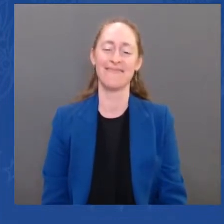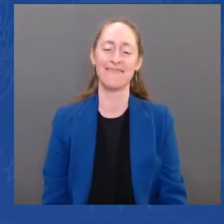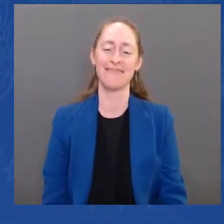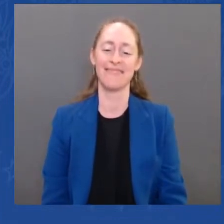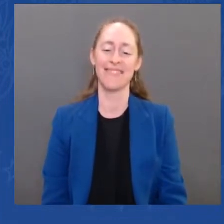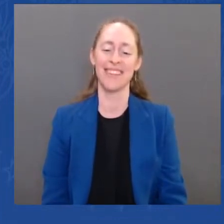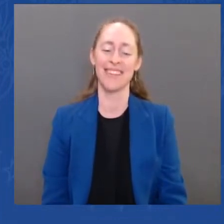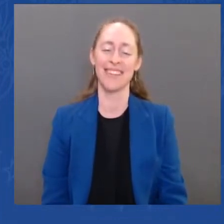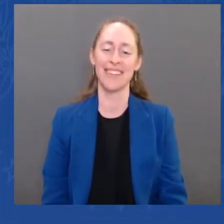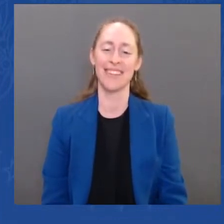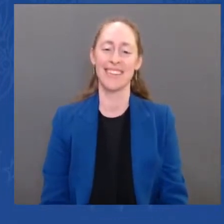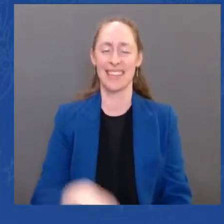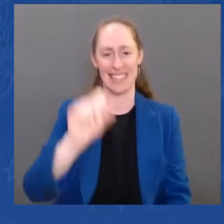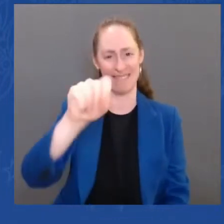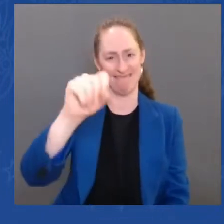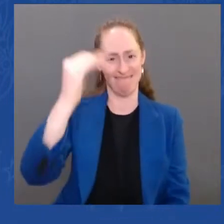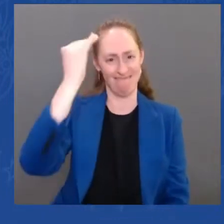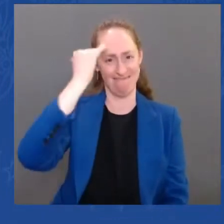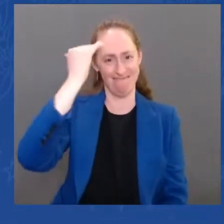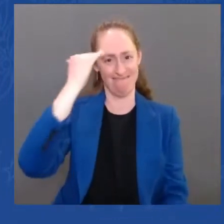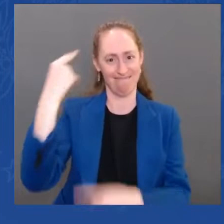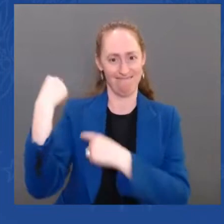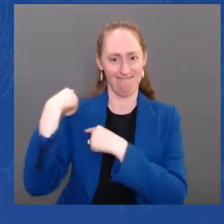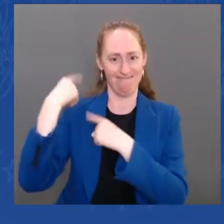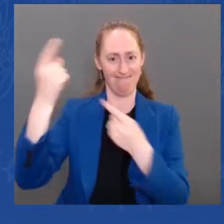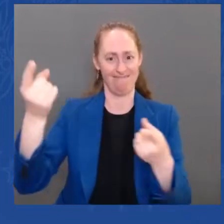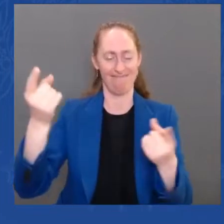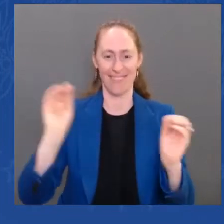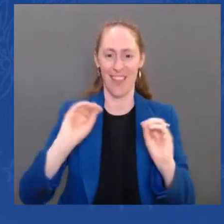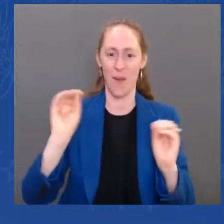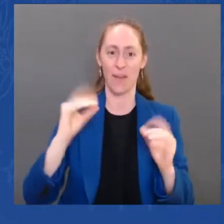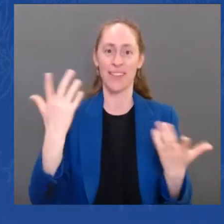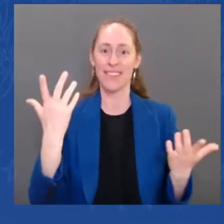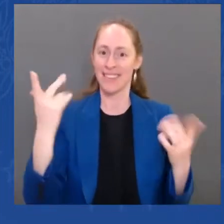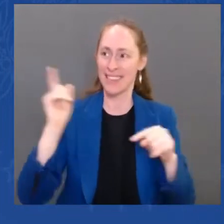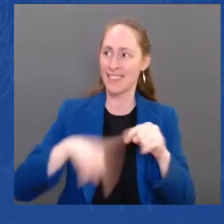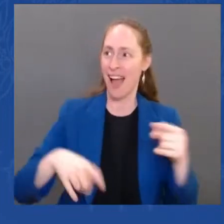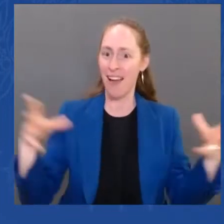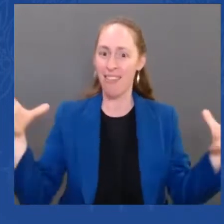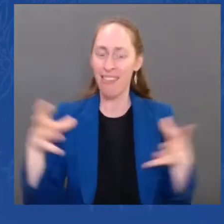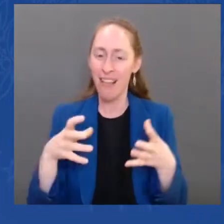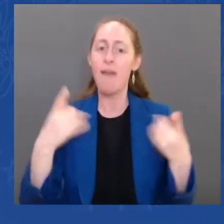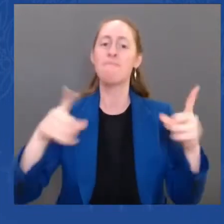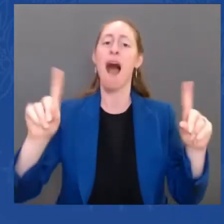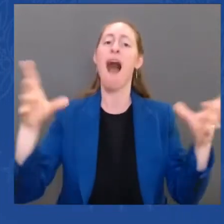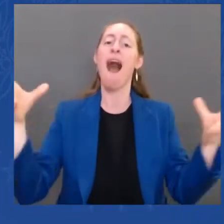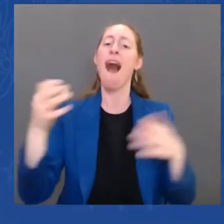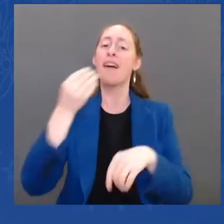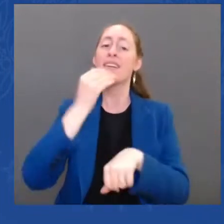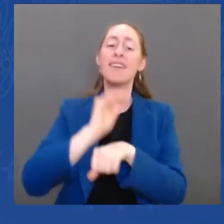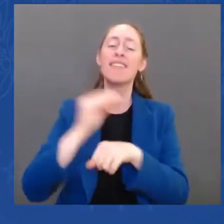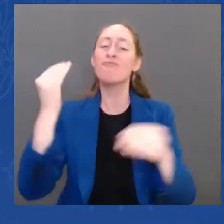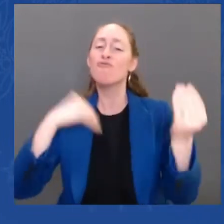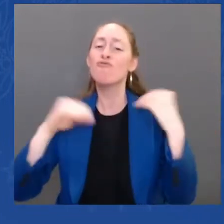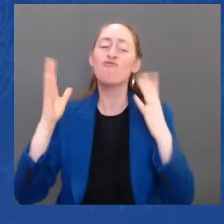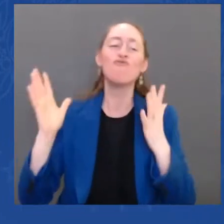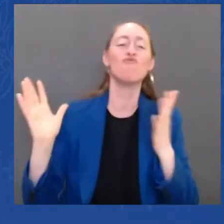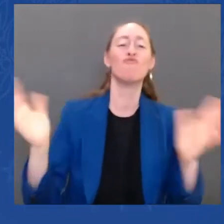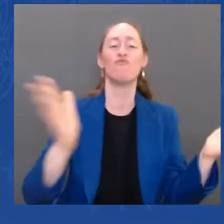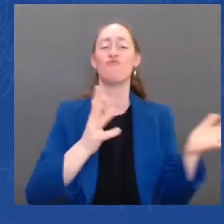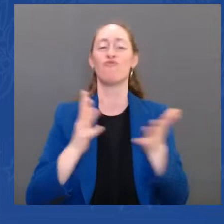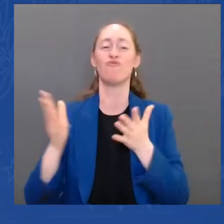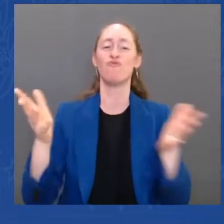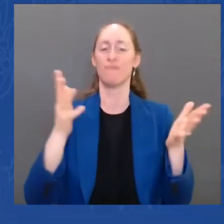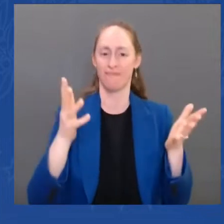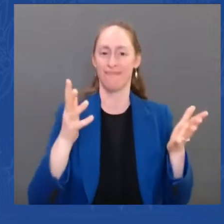long time because of COVID. But thank you all for being there. We're not only celebrating 45 years of partnership and friendship